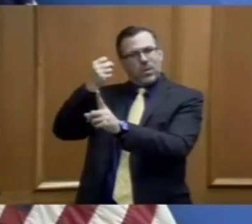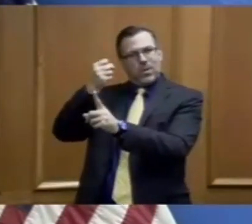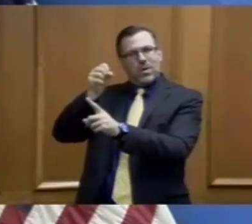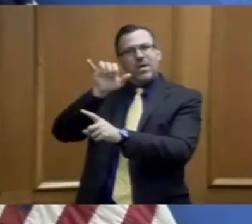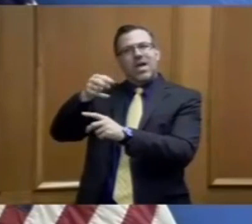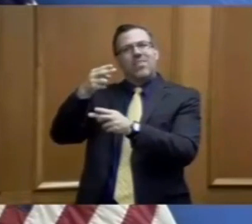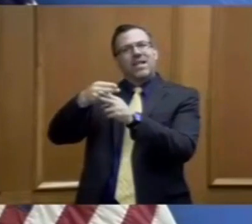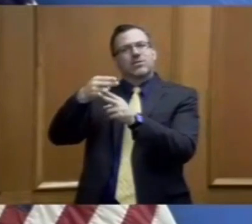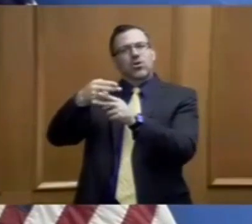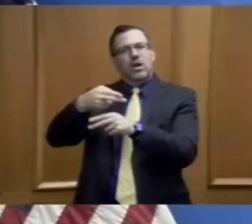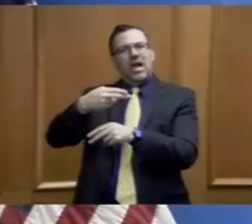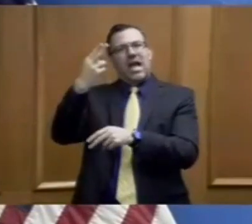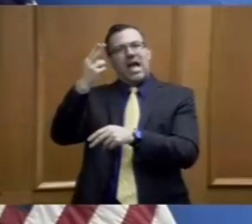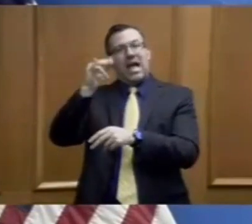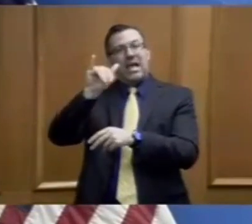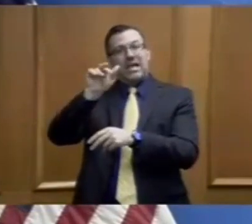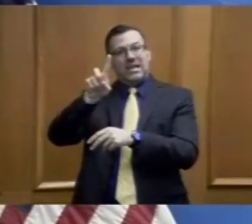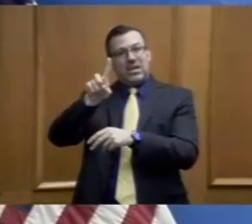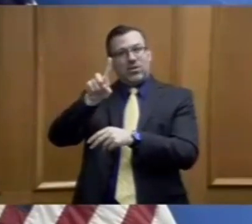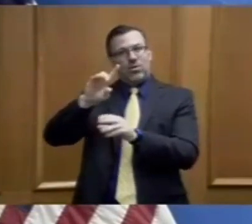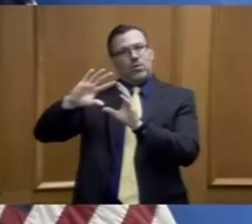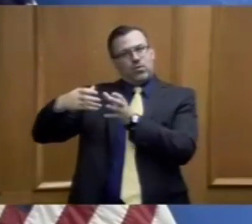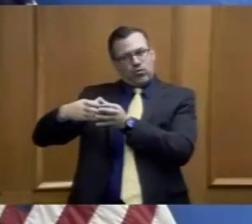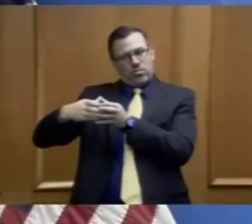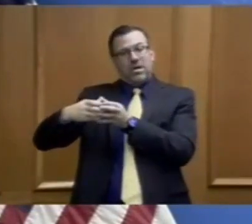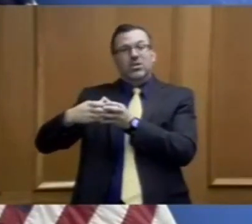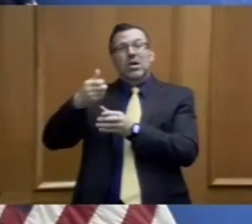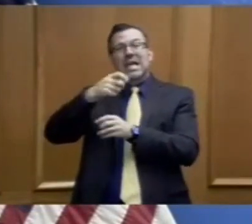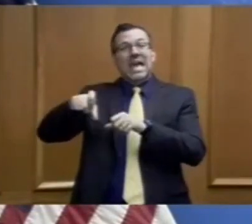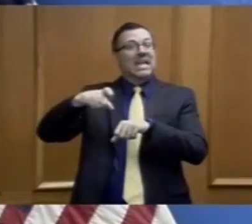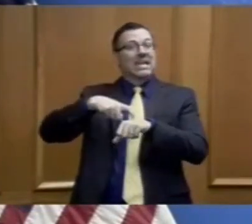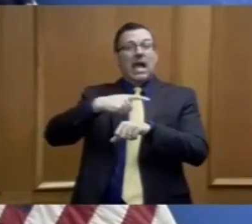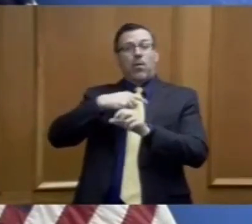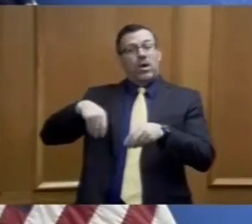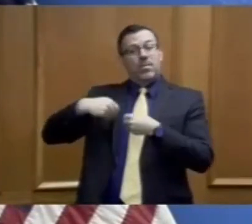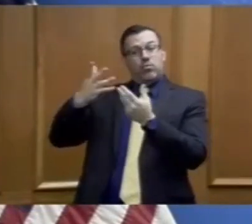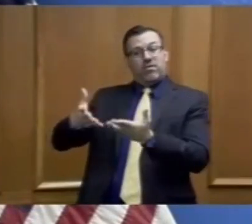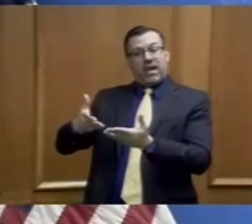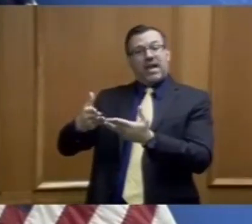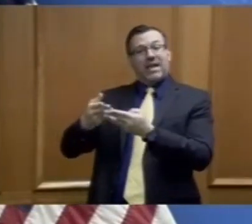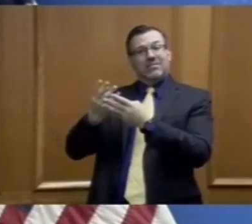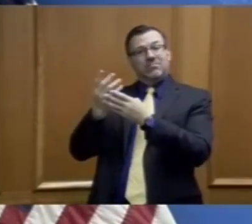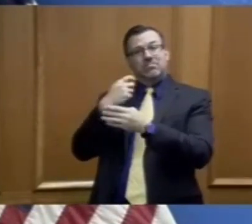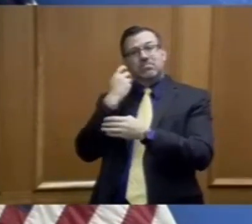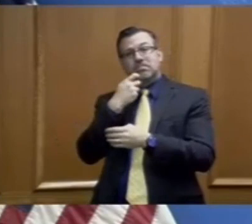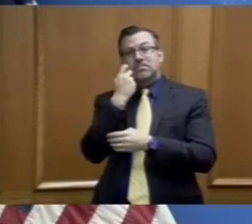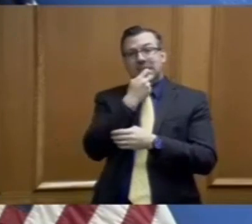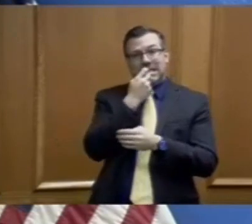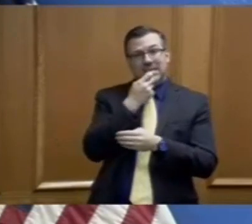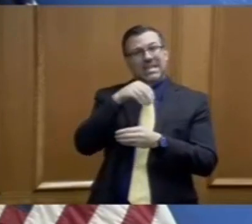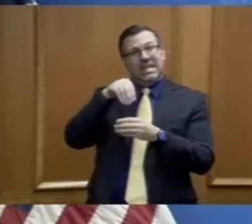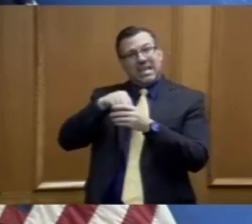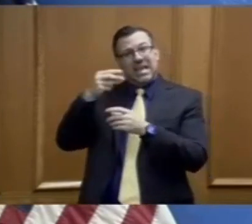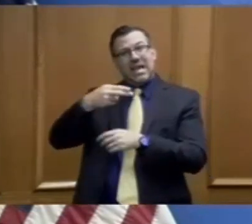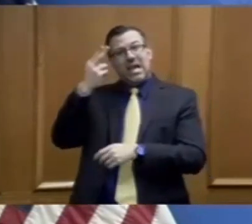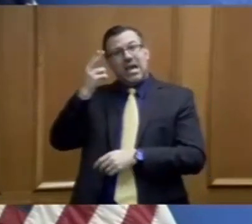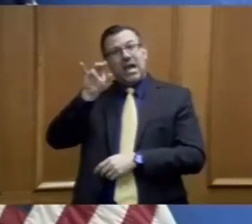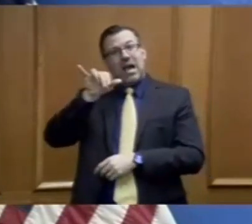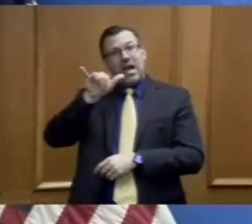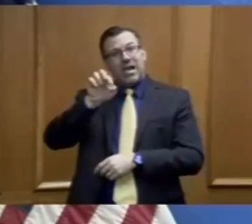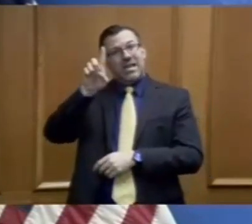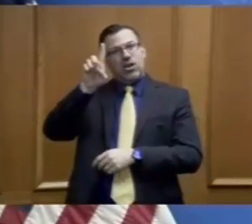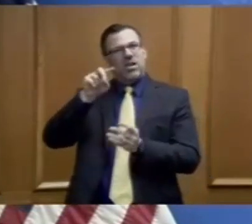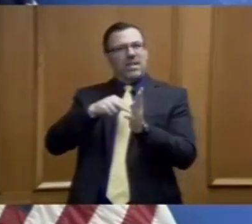yield population. And anytime you do testing in a high yield population, which is where you expect to get